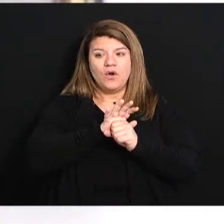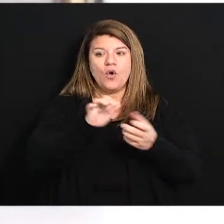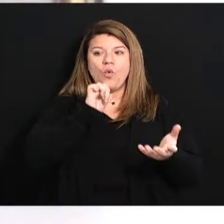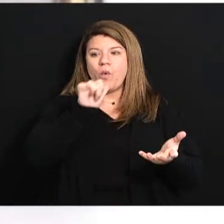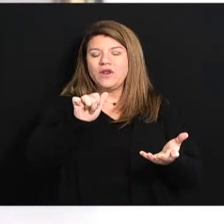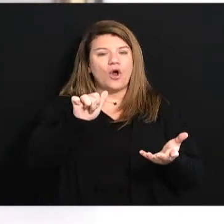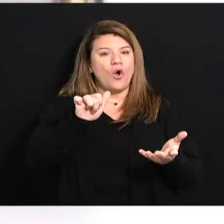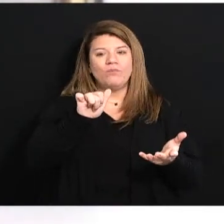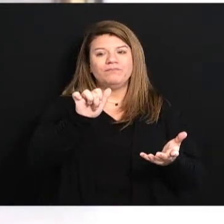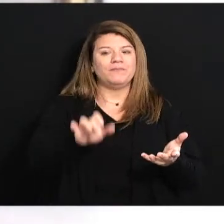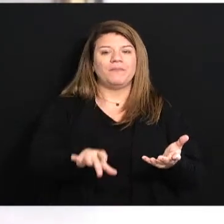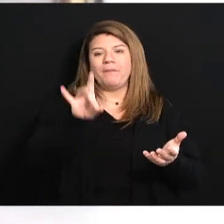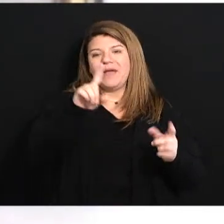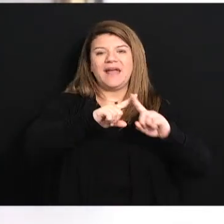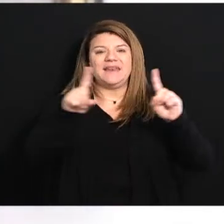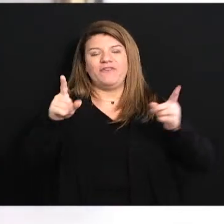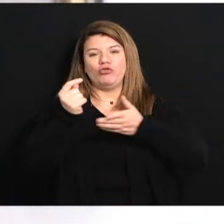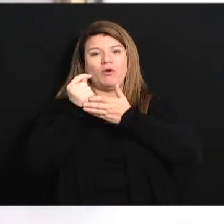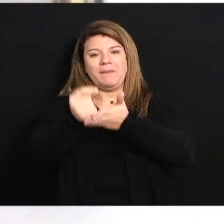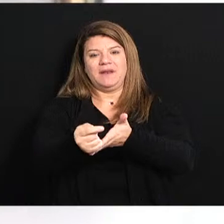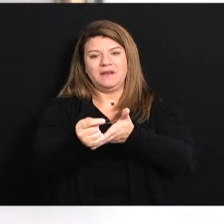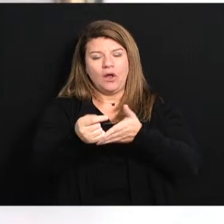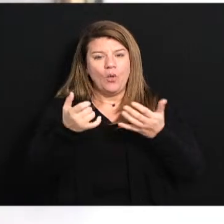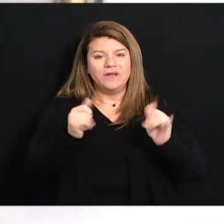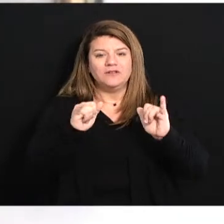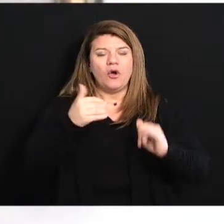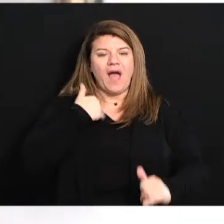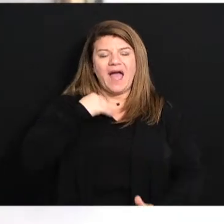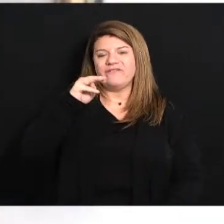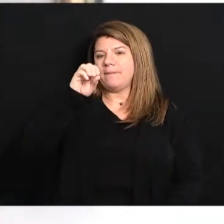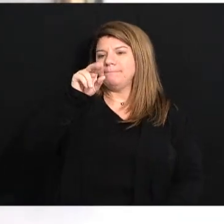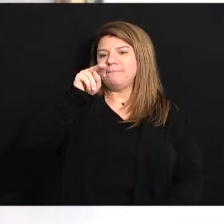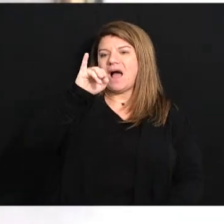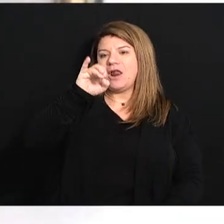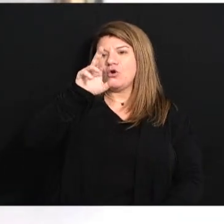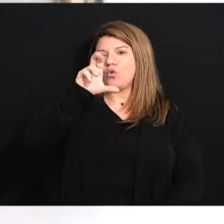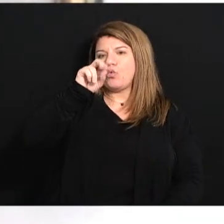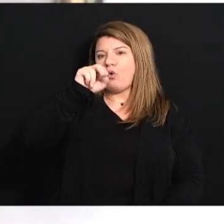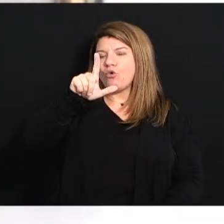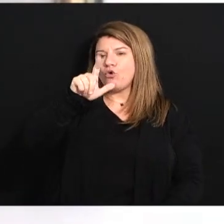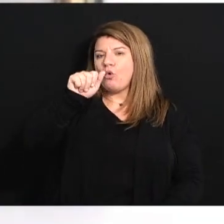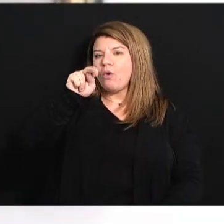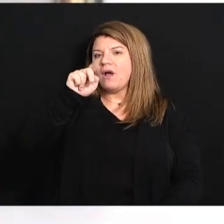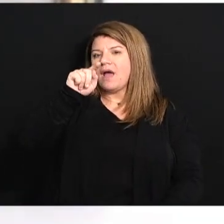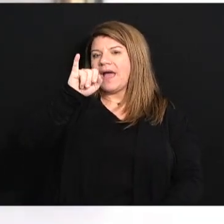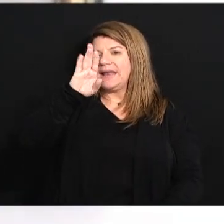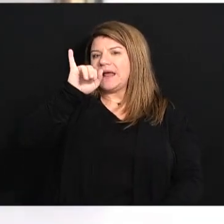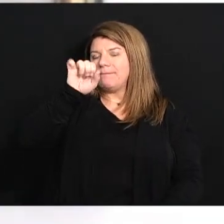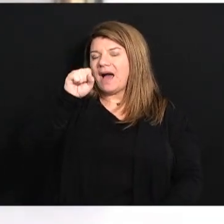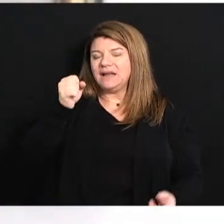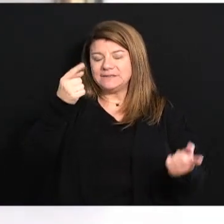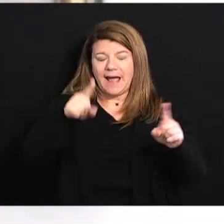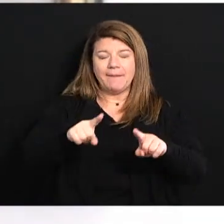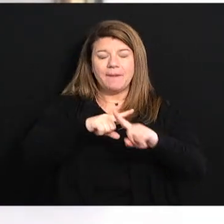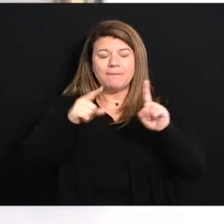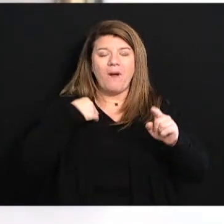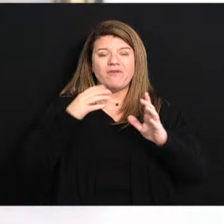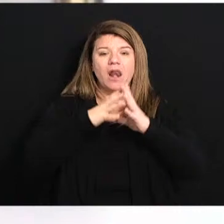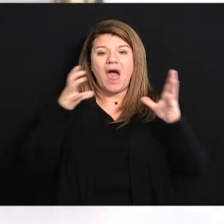a different treatment, as you're mentioning. So we still have monoclonal antibodies available, but we're also diverting a lot to the